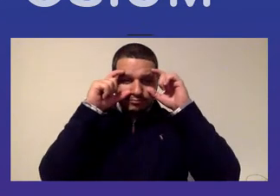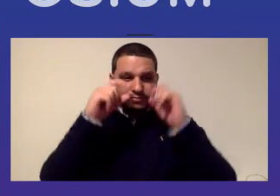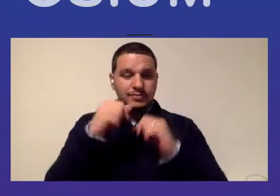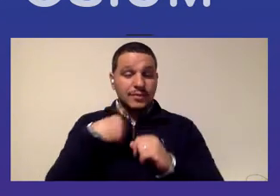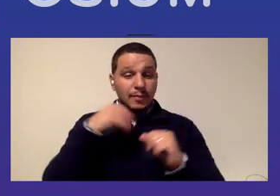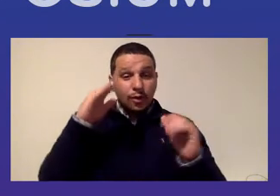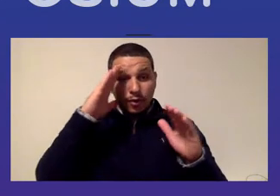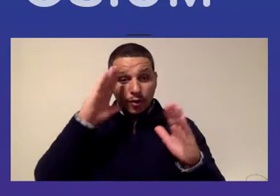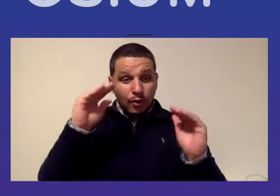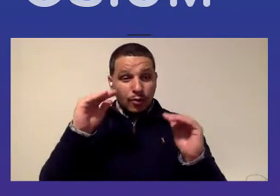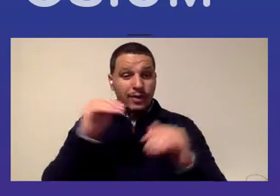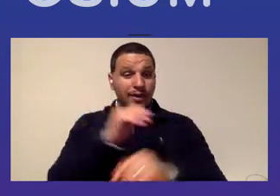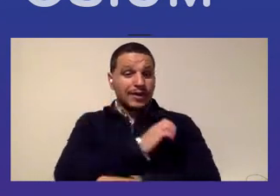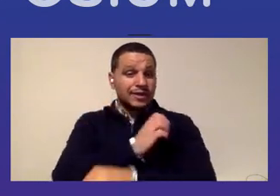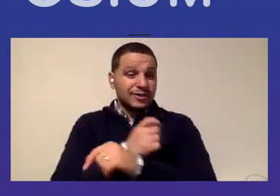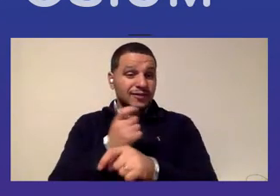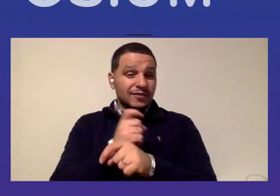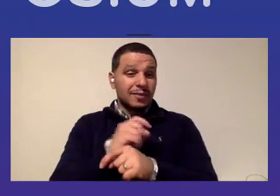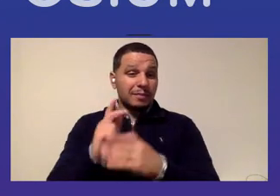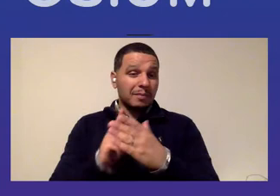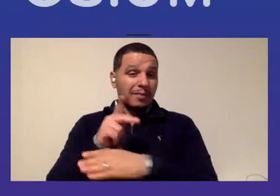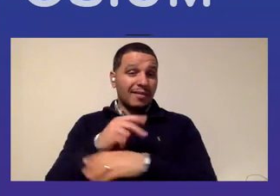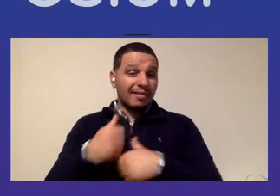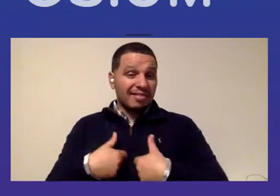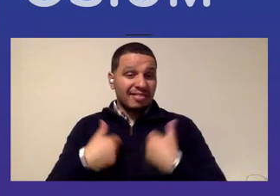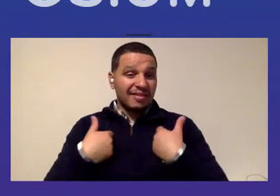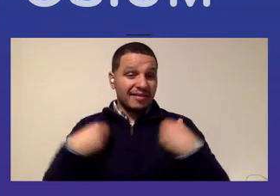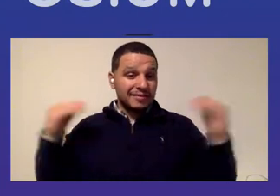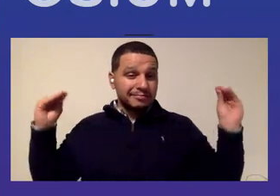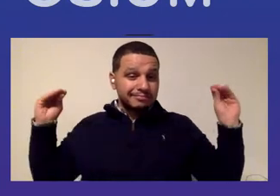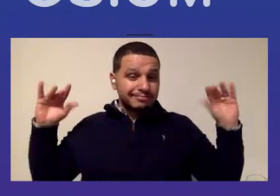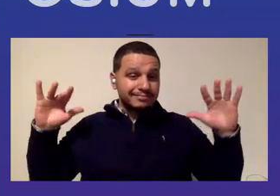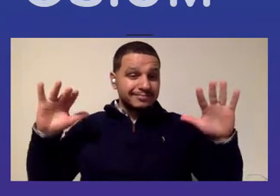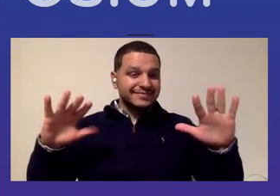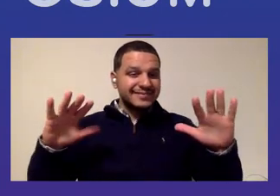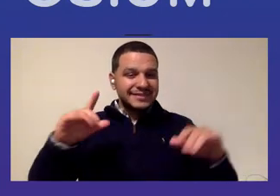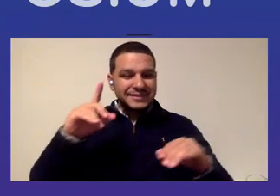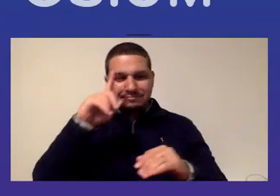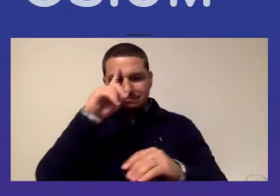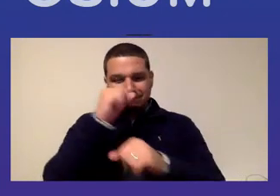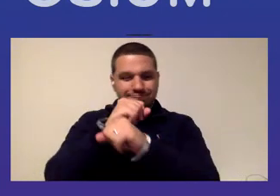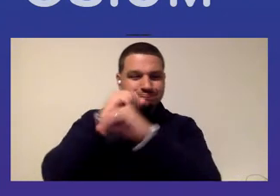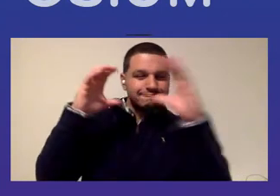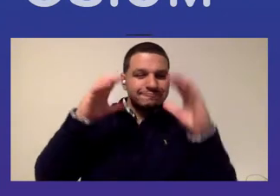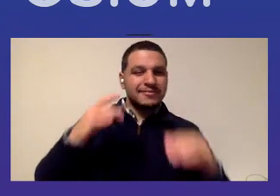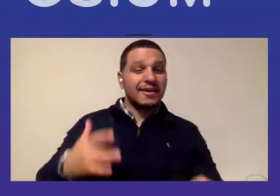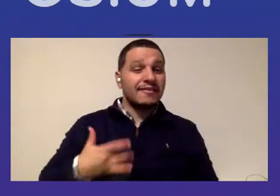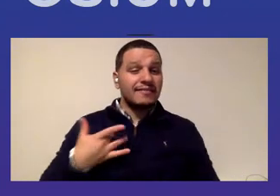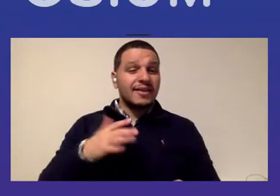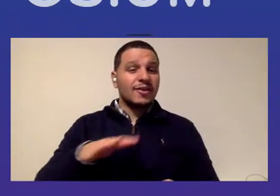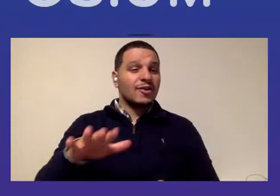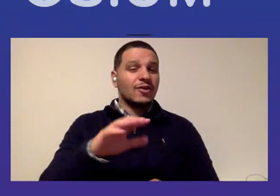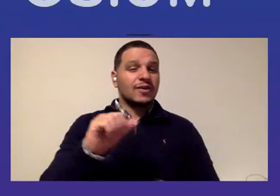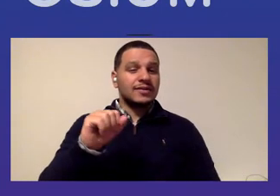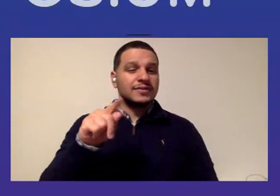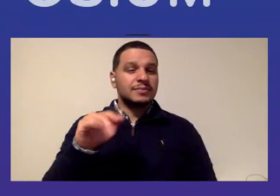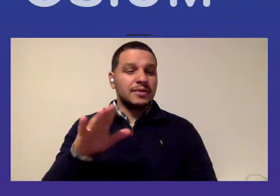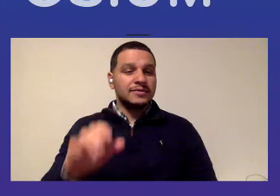the energy from the plant life is something that you can imagine and feel in your own space.